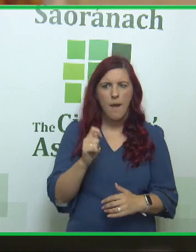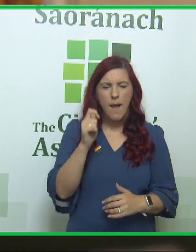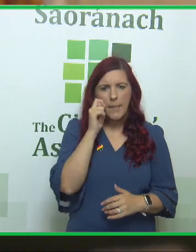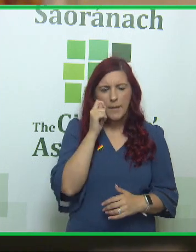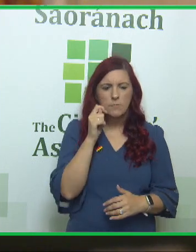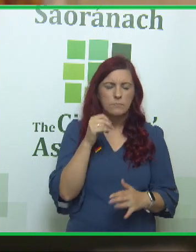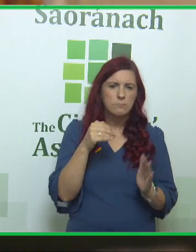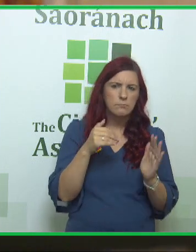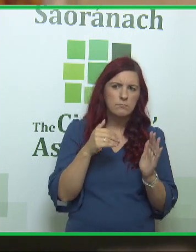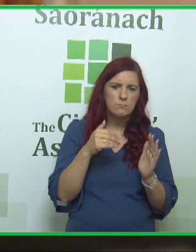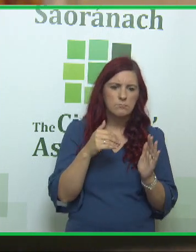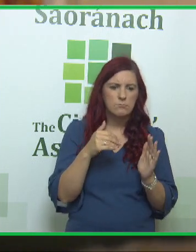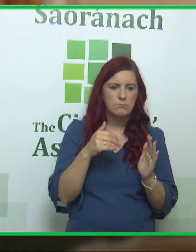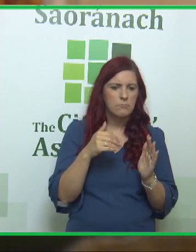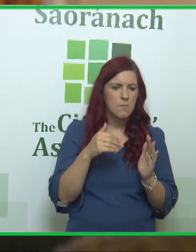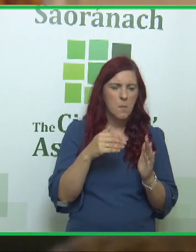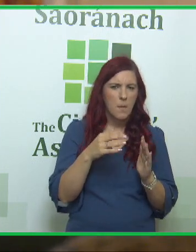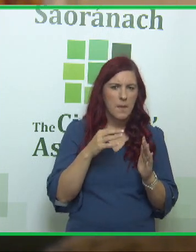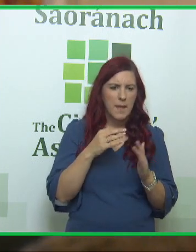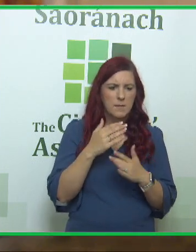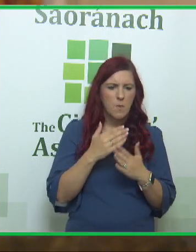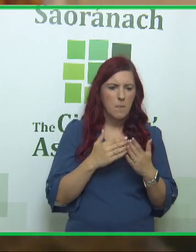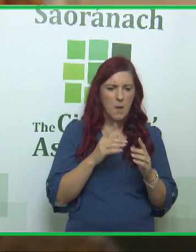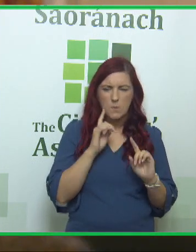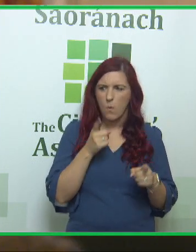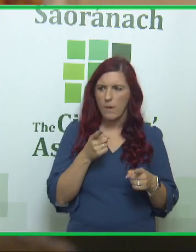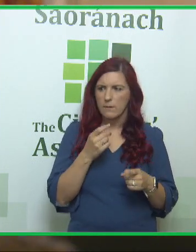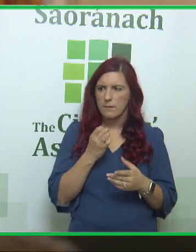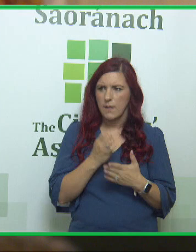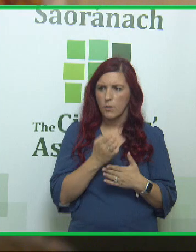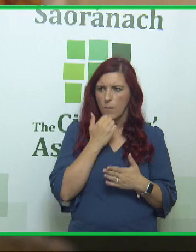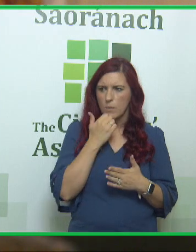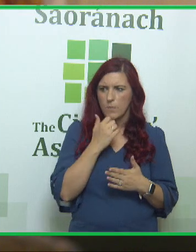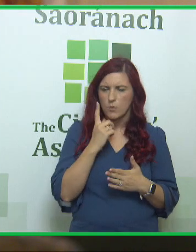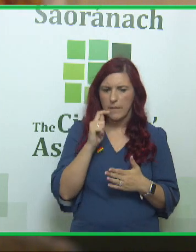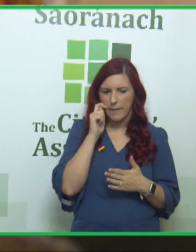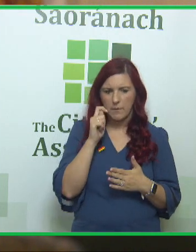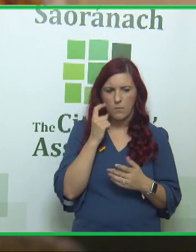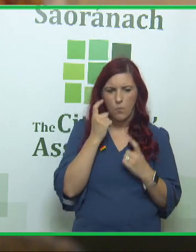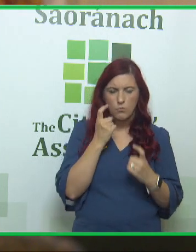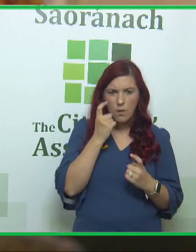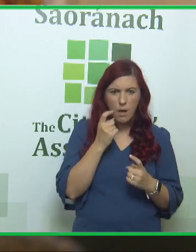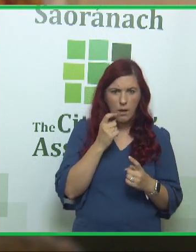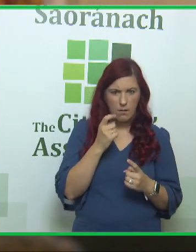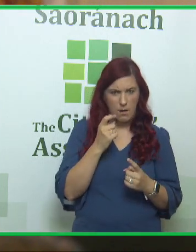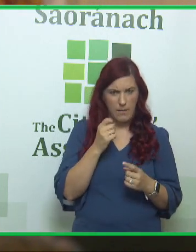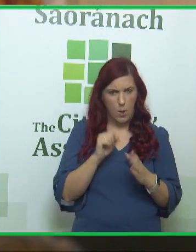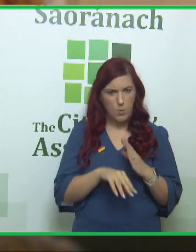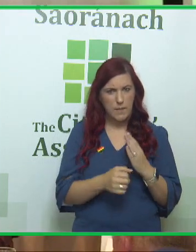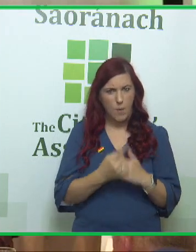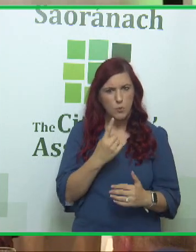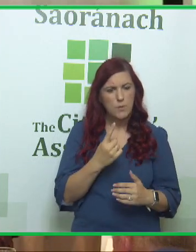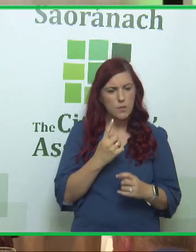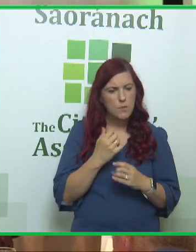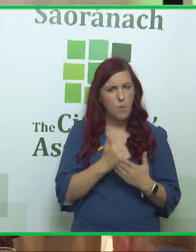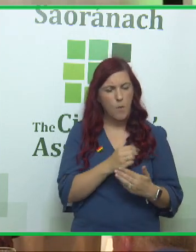of 6% treatment or something for prisoners. I mightn't be accurate on that, but I just feel, is it a lost opportunity? Okay,